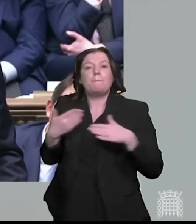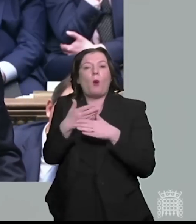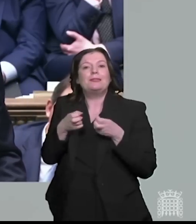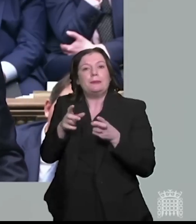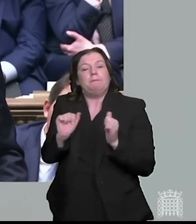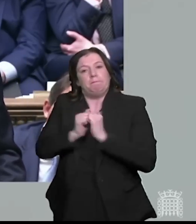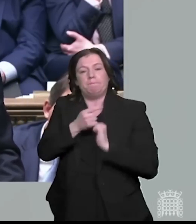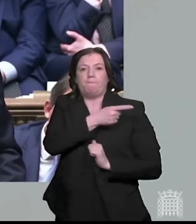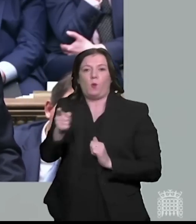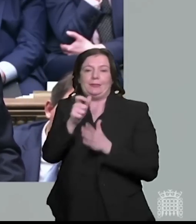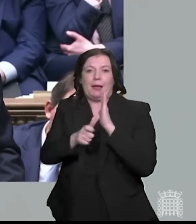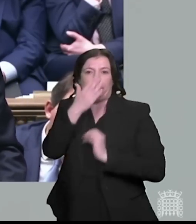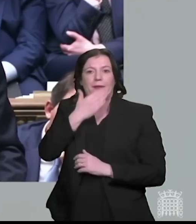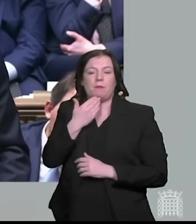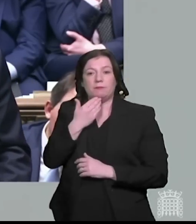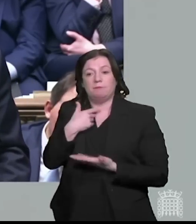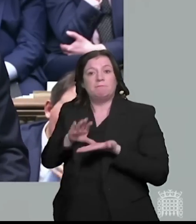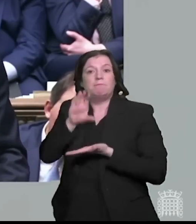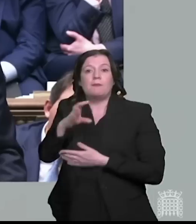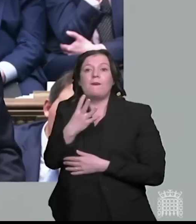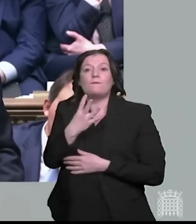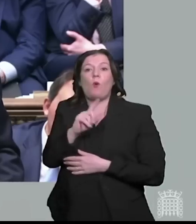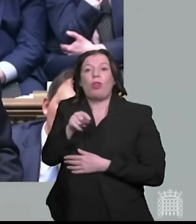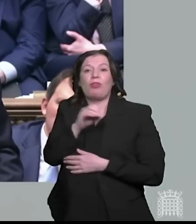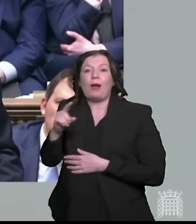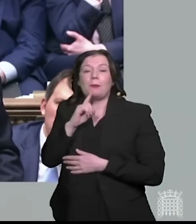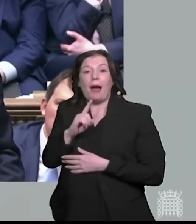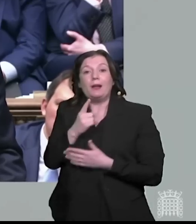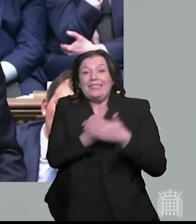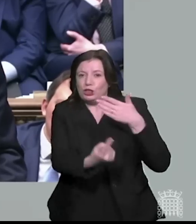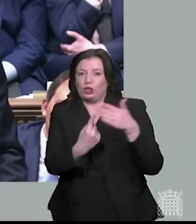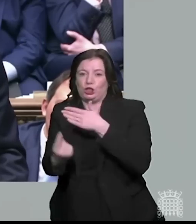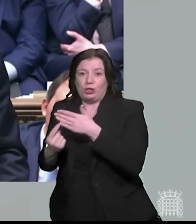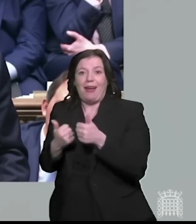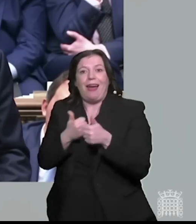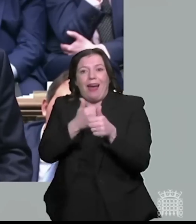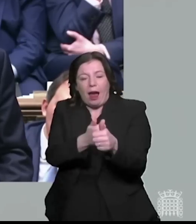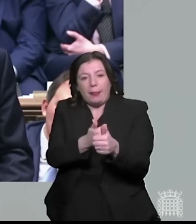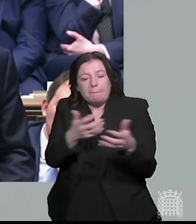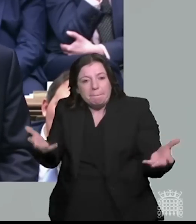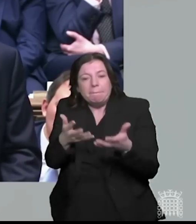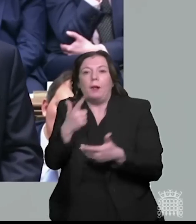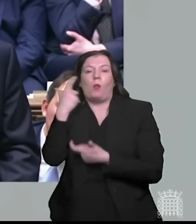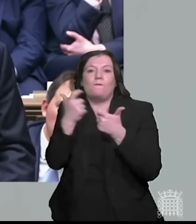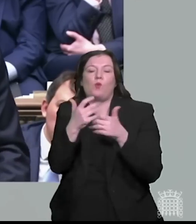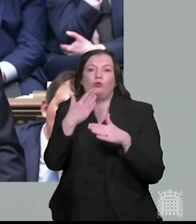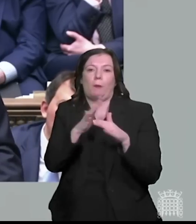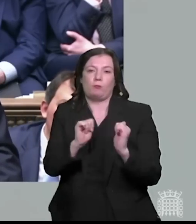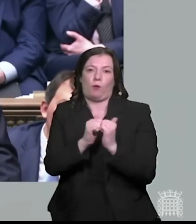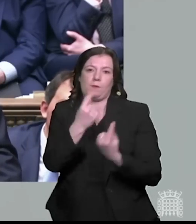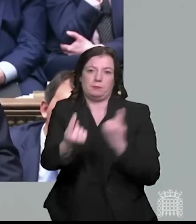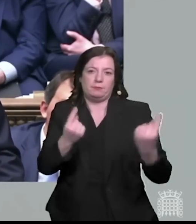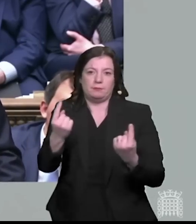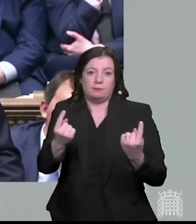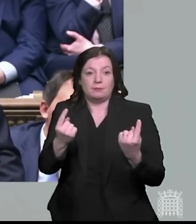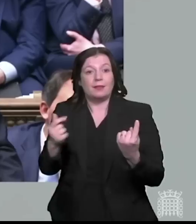disabled people, where the government will spend up to £4,000 a person to help them find appropriate jobs and put in place the